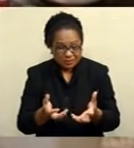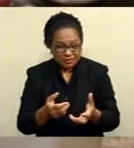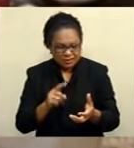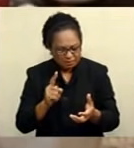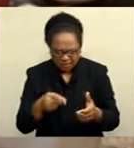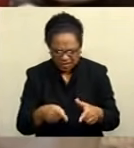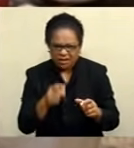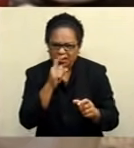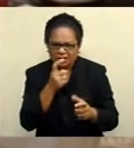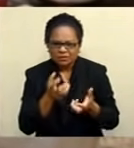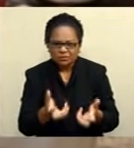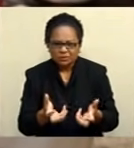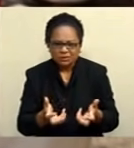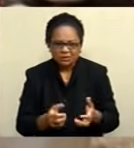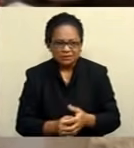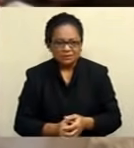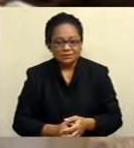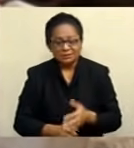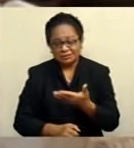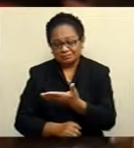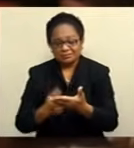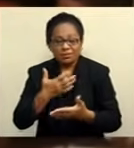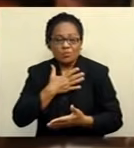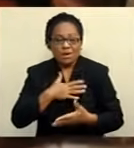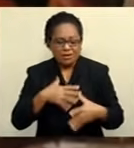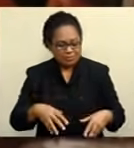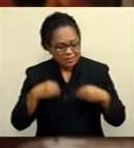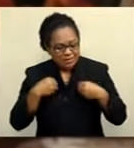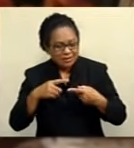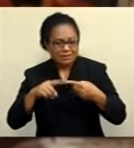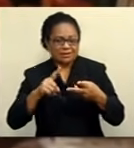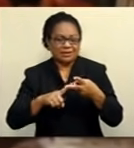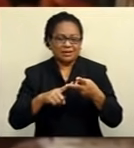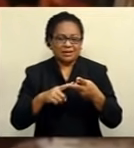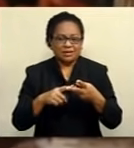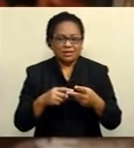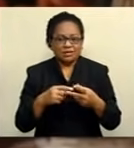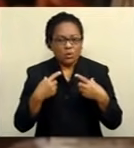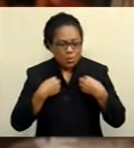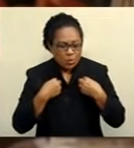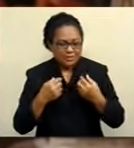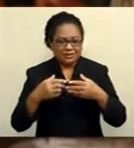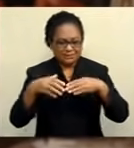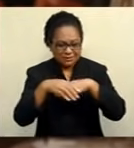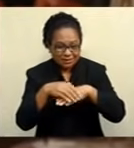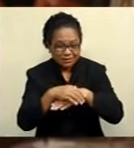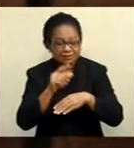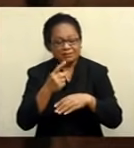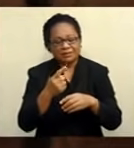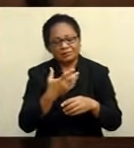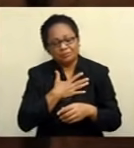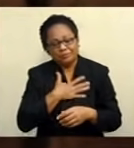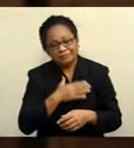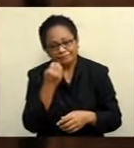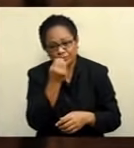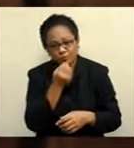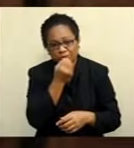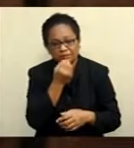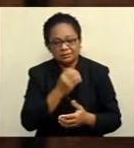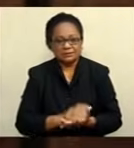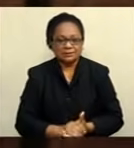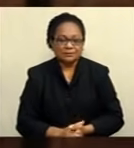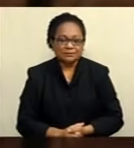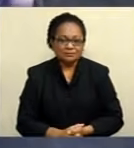raw. I would like a blanket, clothes, and sandals, but most of all, I would like to eat.